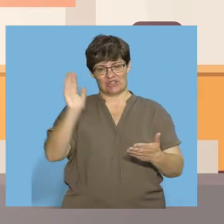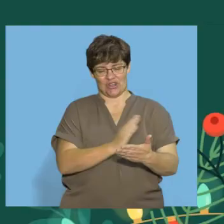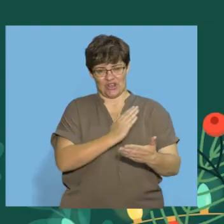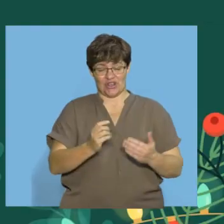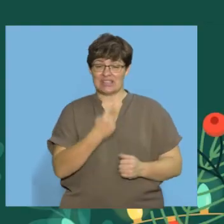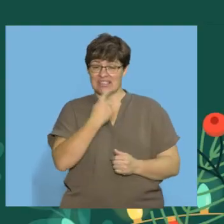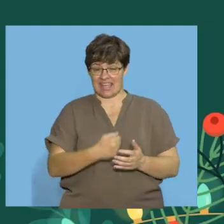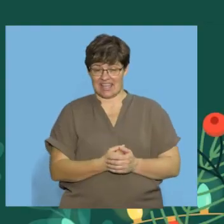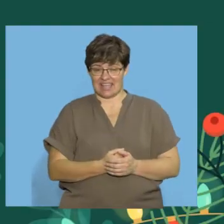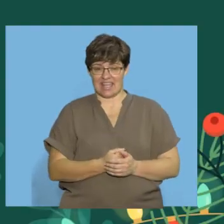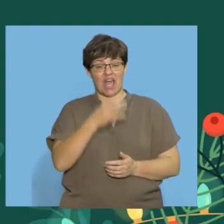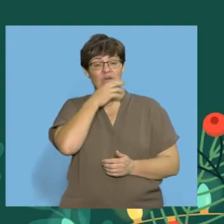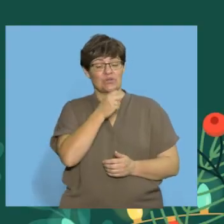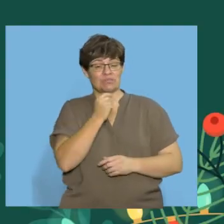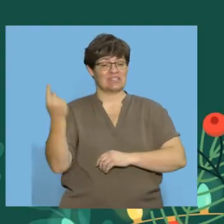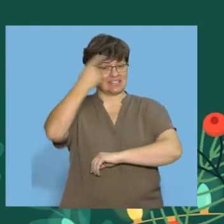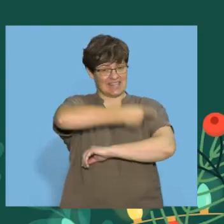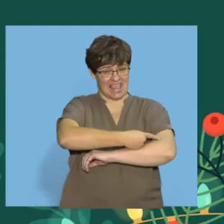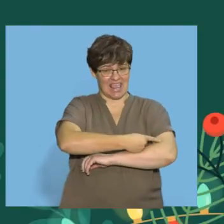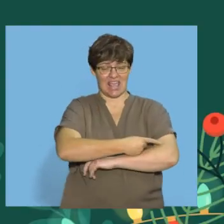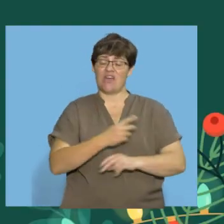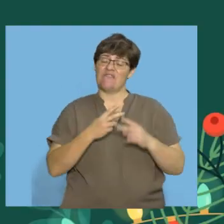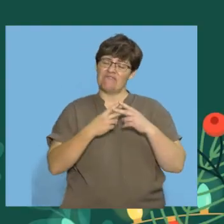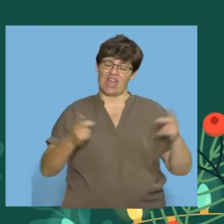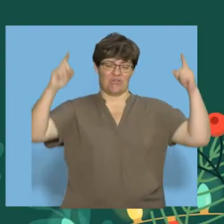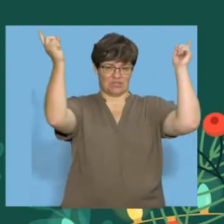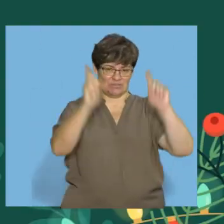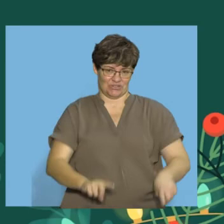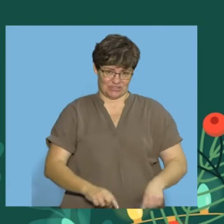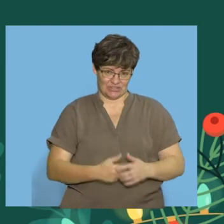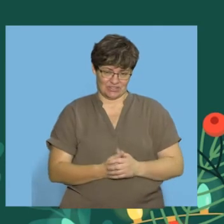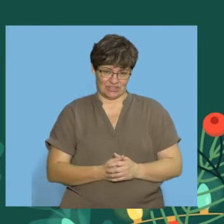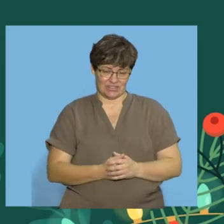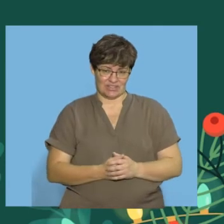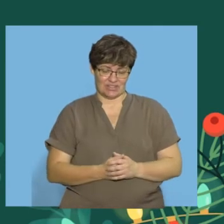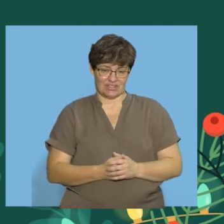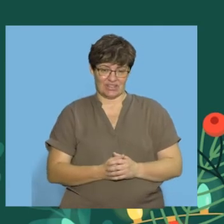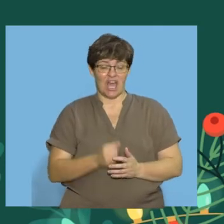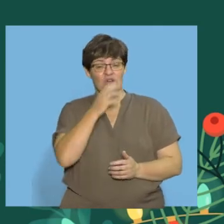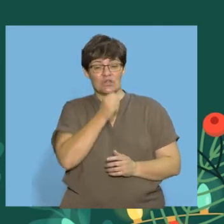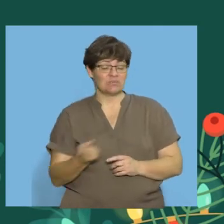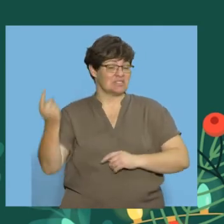Say, Christmas Day is very special. Christmas Day is very special.